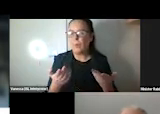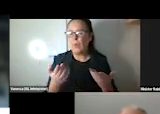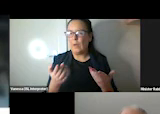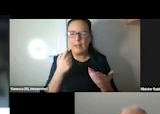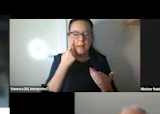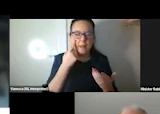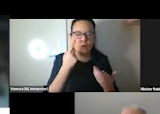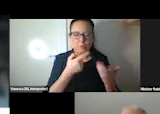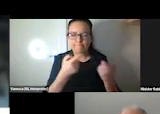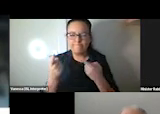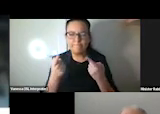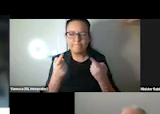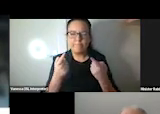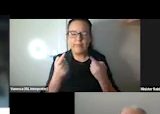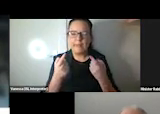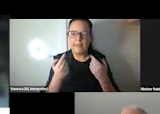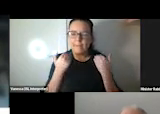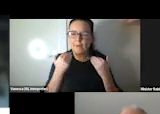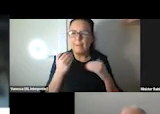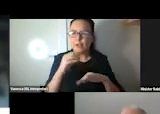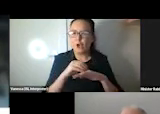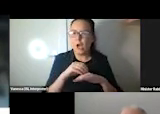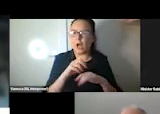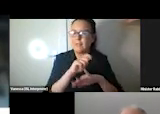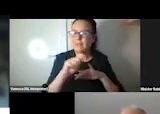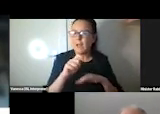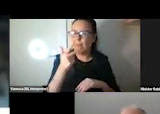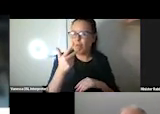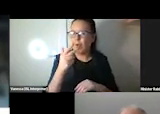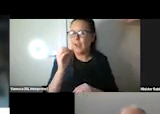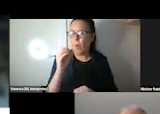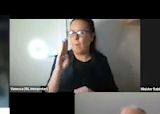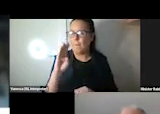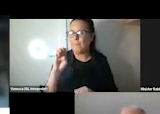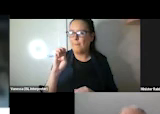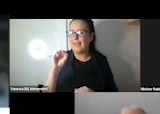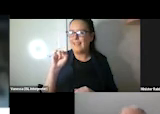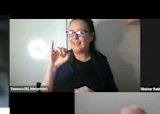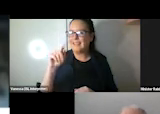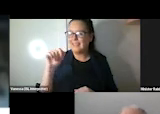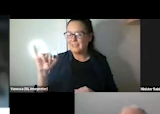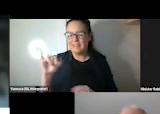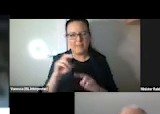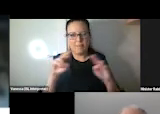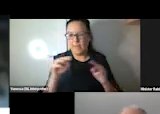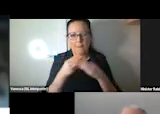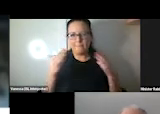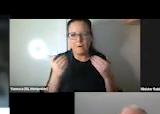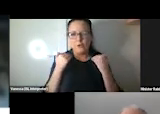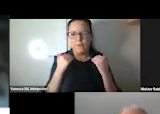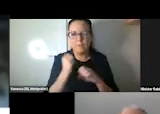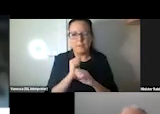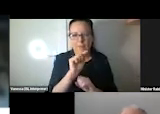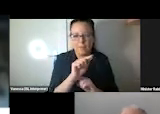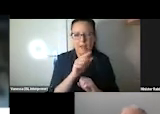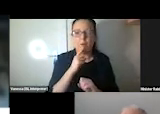on bariatrics and type 3 obesity, and no, there isn't. There's actually not very much at all. So there is a lot of space too